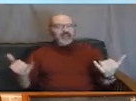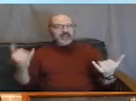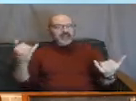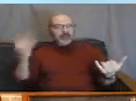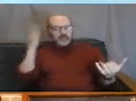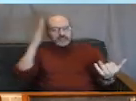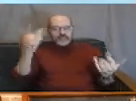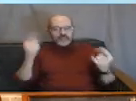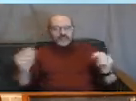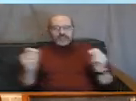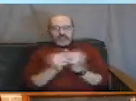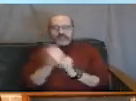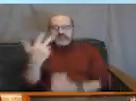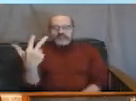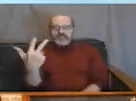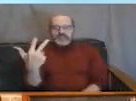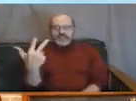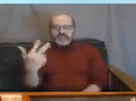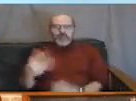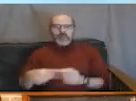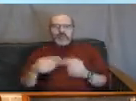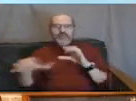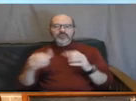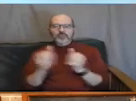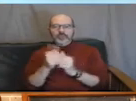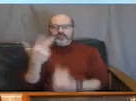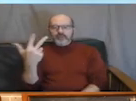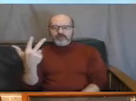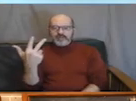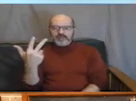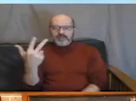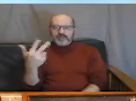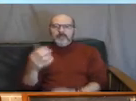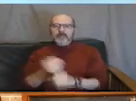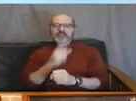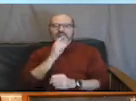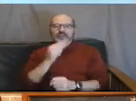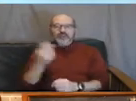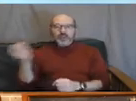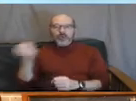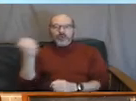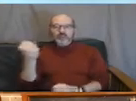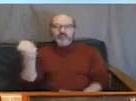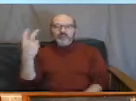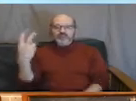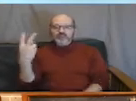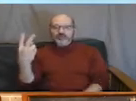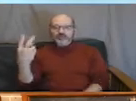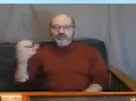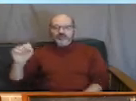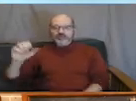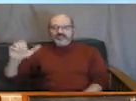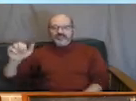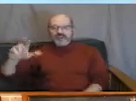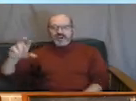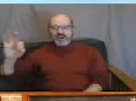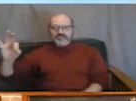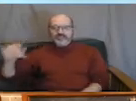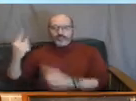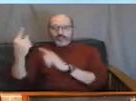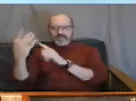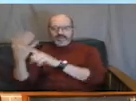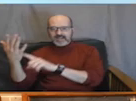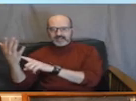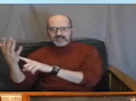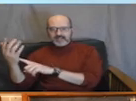with 3. Now, when you do it with 3, make sure, remember, you're holding 2 scarves in one hand. That's the hand that